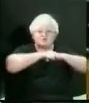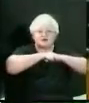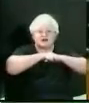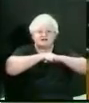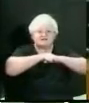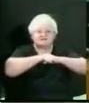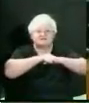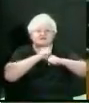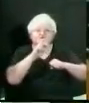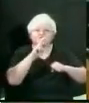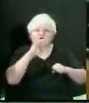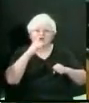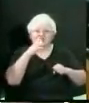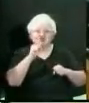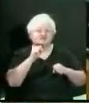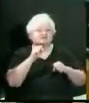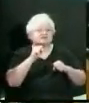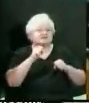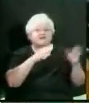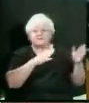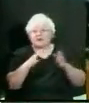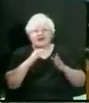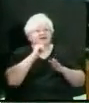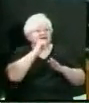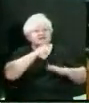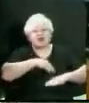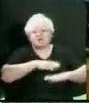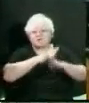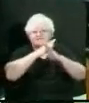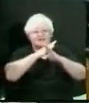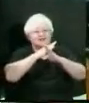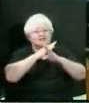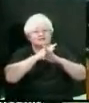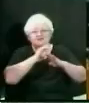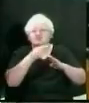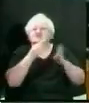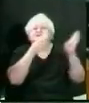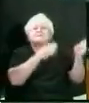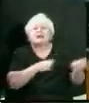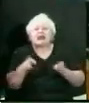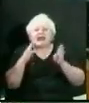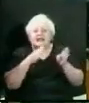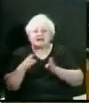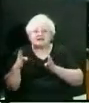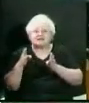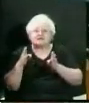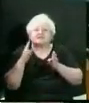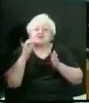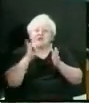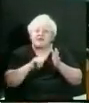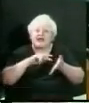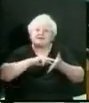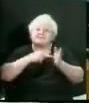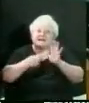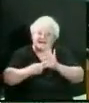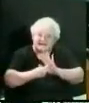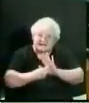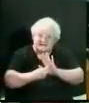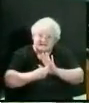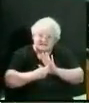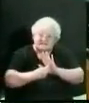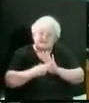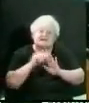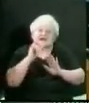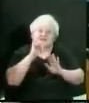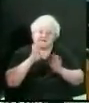ridges, this plan doesn't prevent anything. It's just that. It's a plan. What that means is that if you're